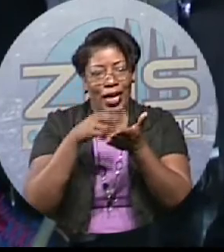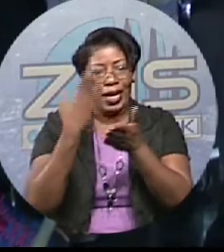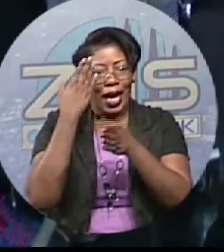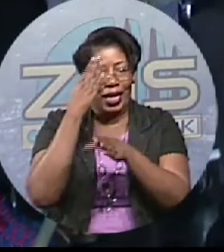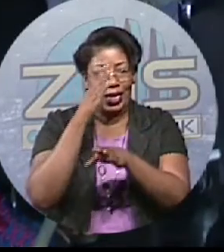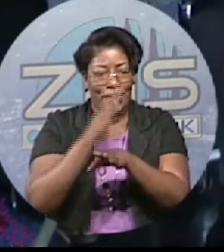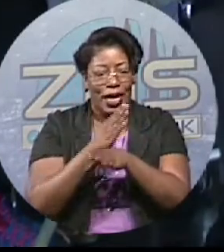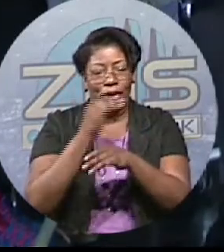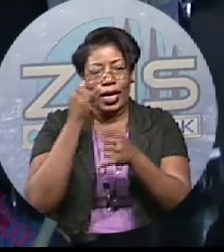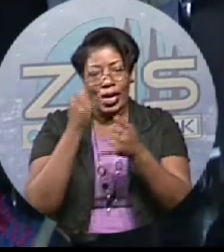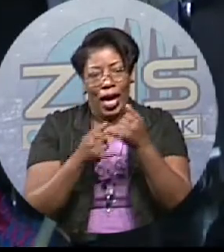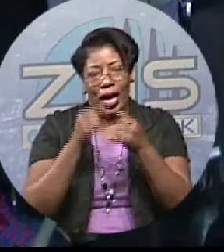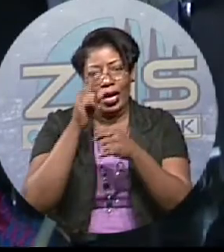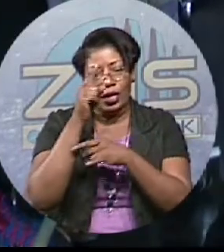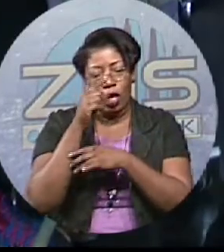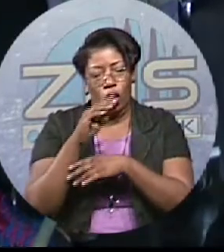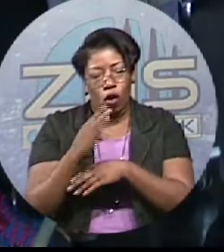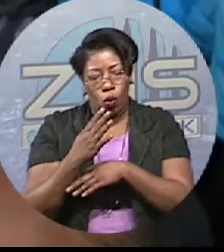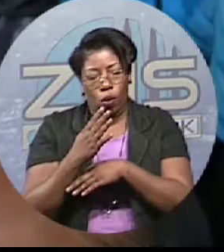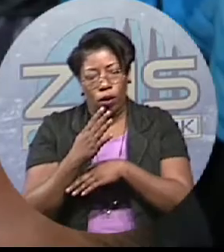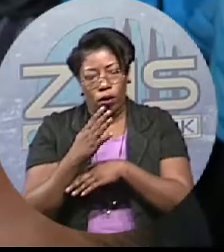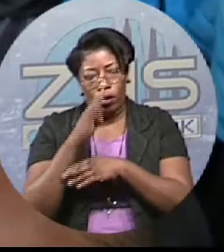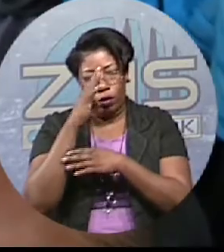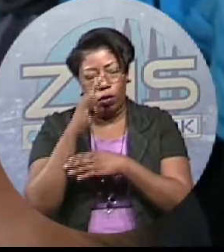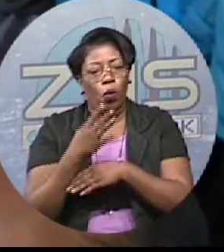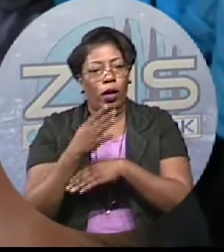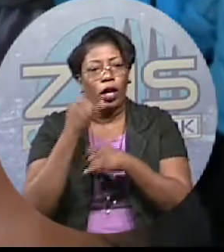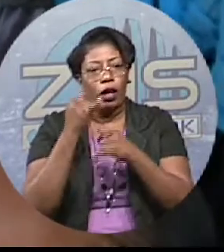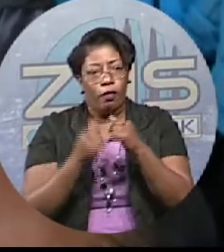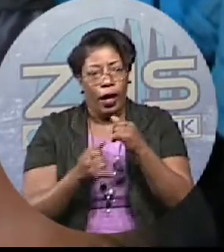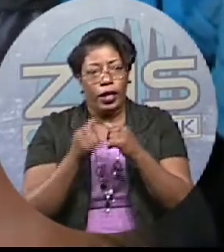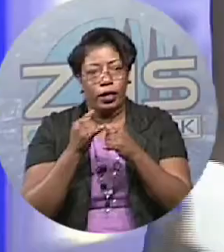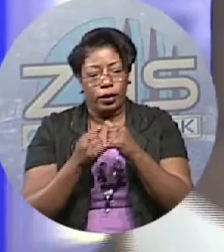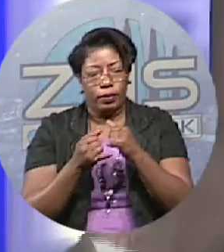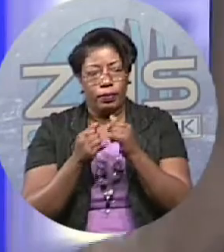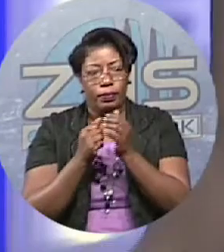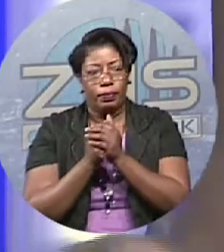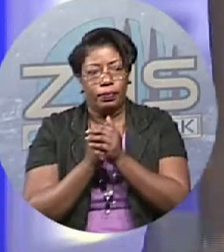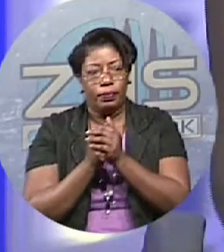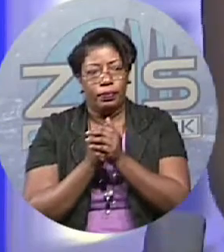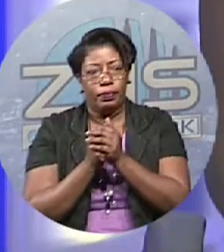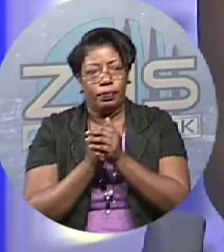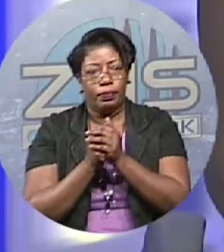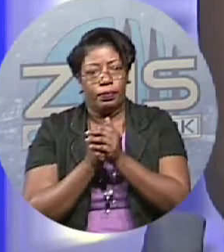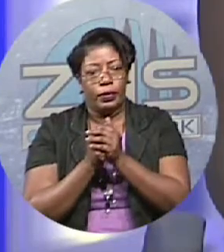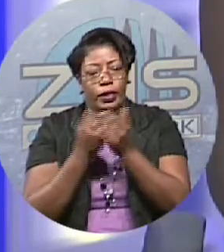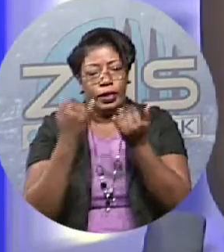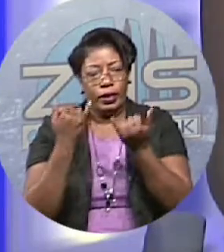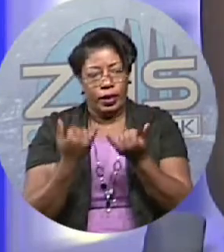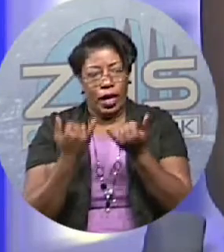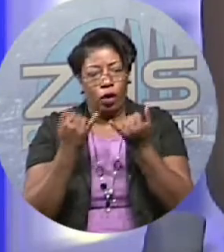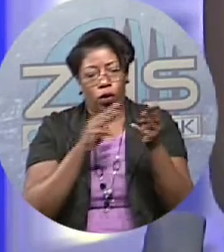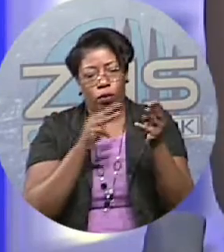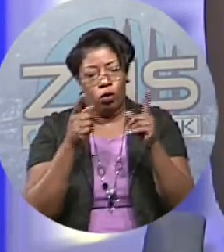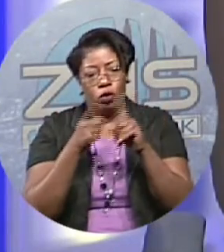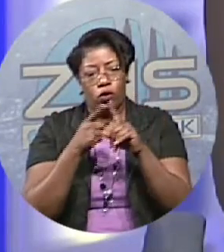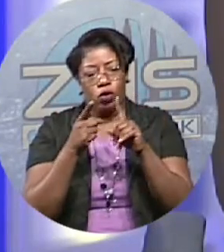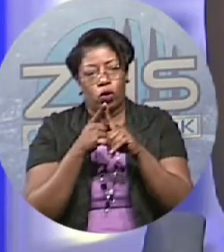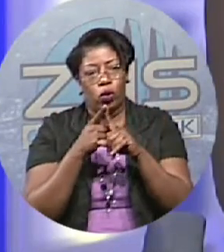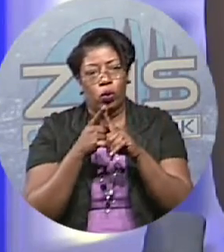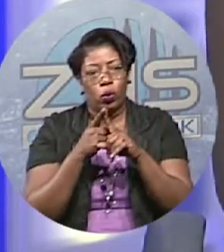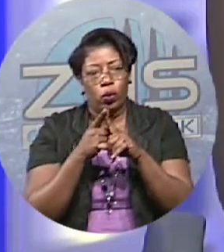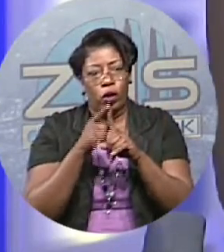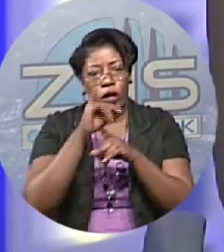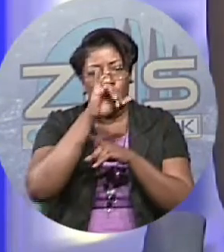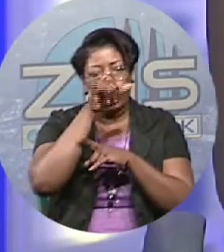in the quarterfinals. Williams lost on points to the boxer from Venezuela. Switching gears now, we move to the gridiron where the